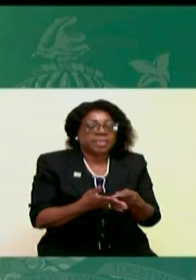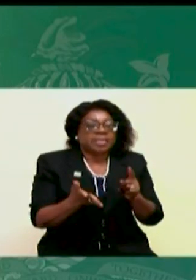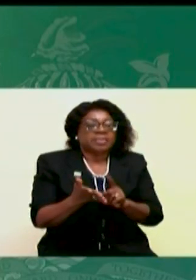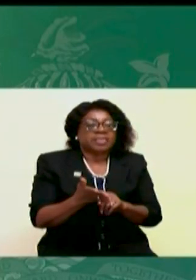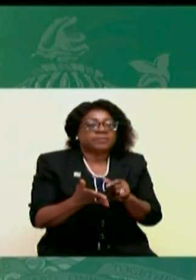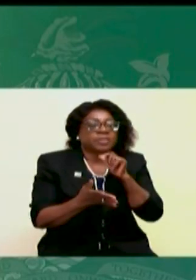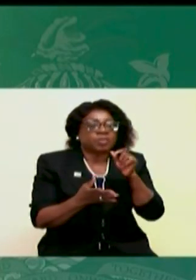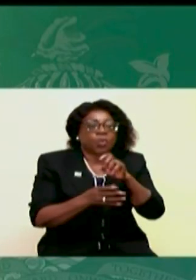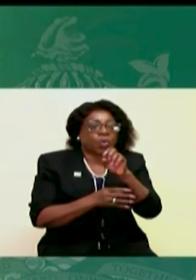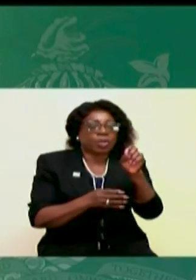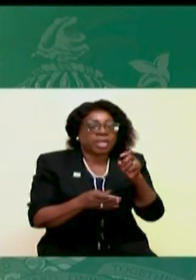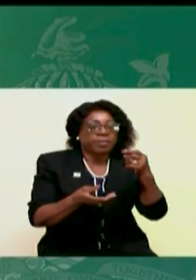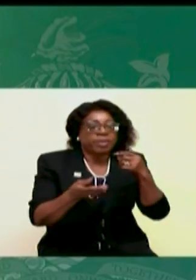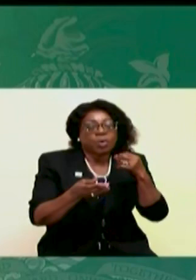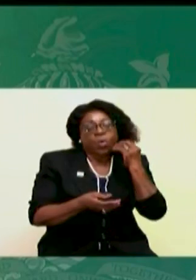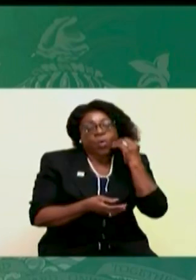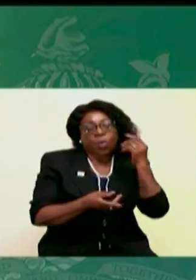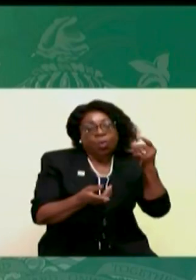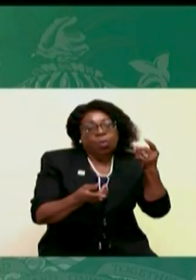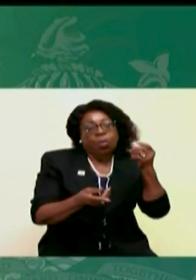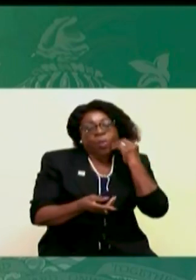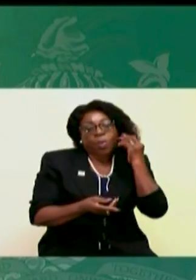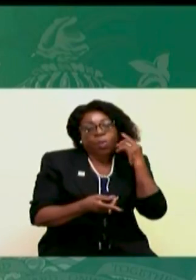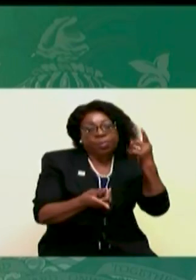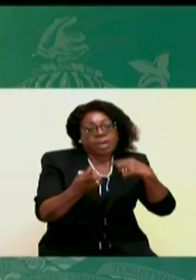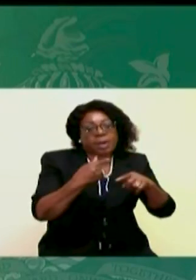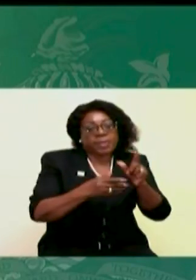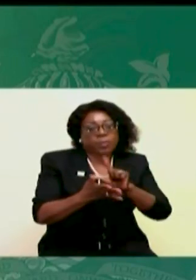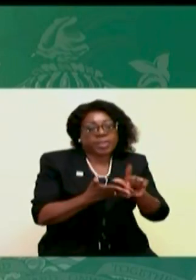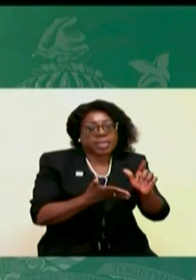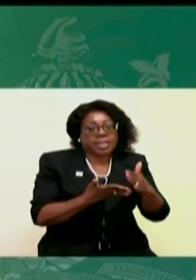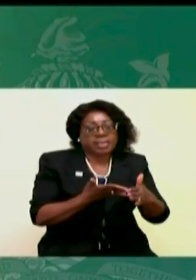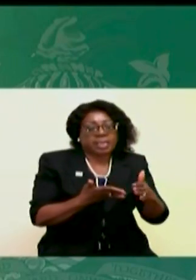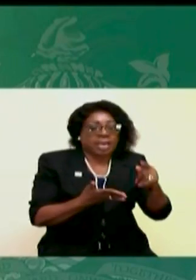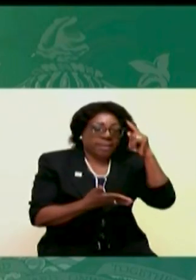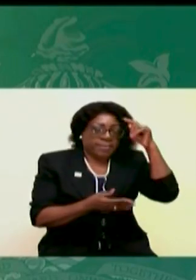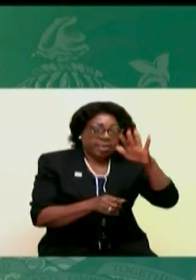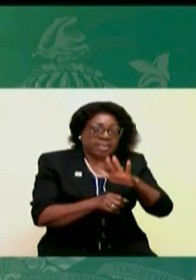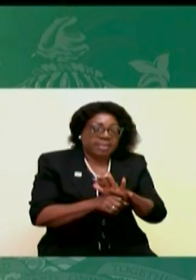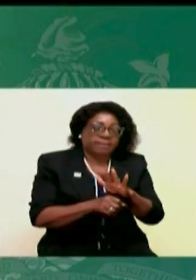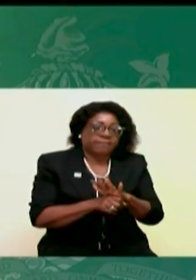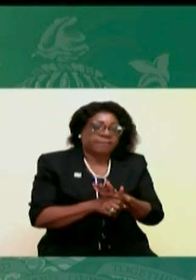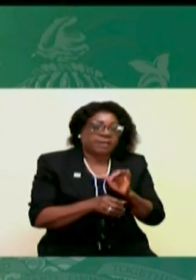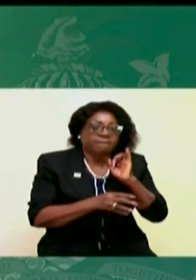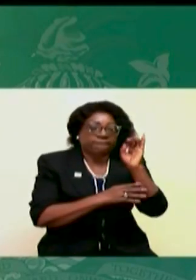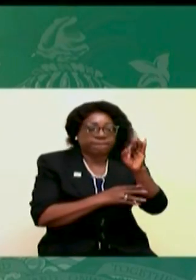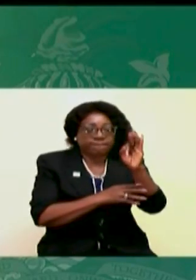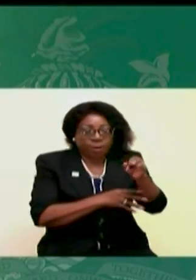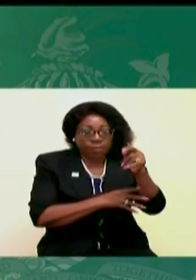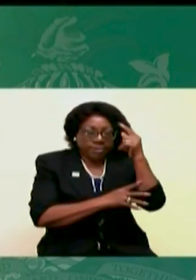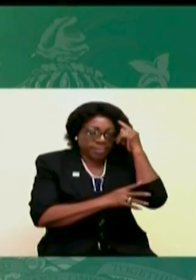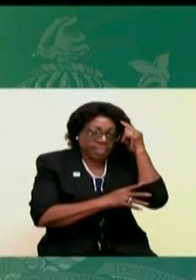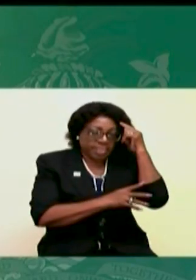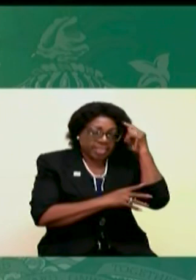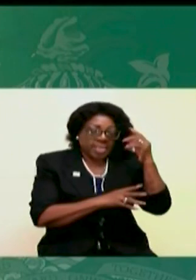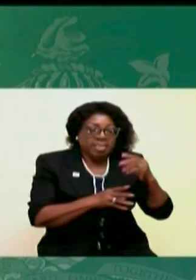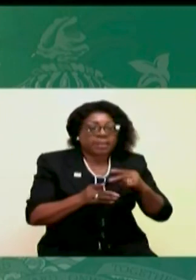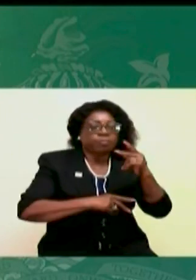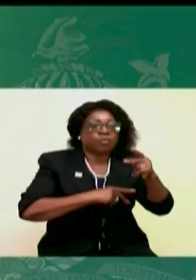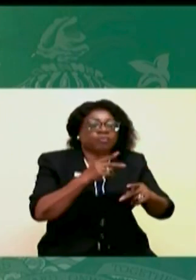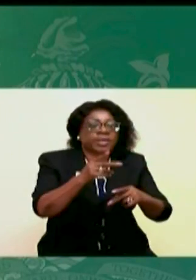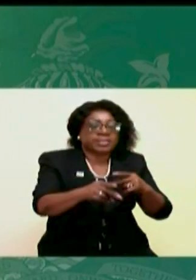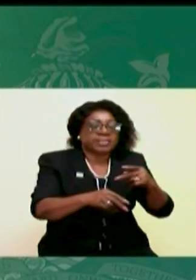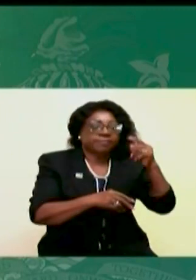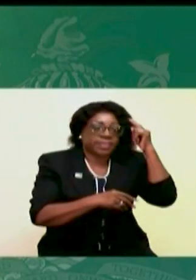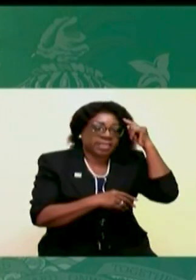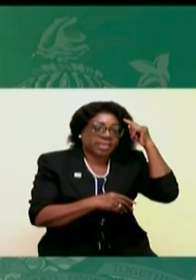no ordinary homecoming weekend. I believe that forward thinking, that progressive thinking,